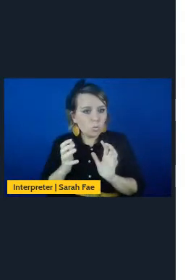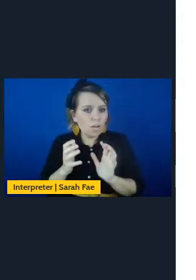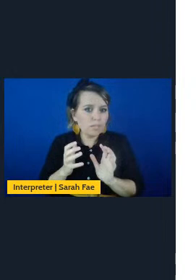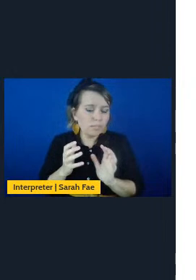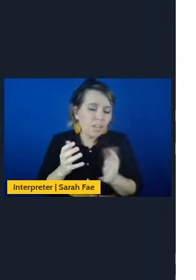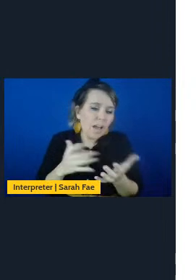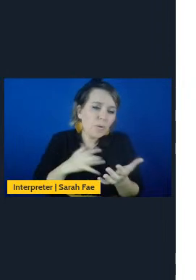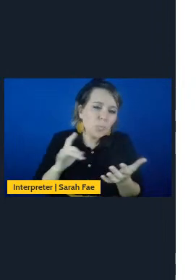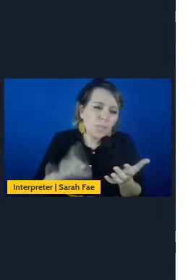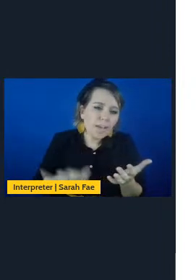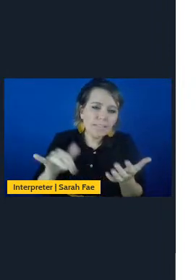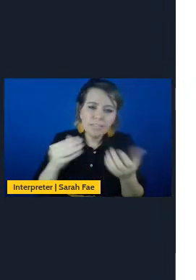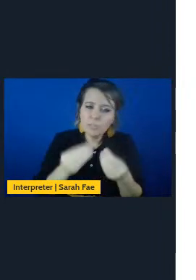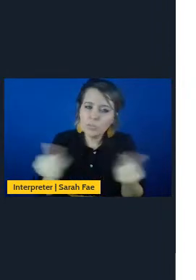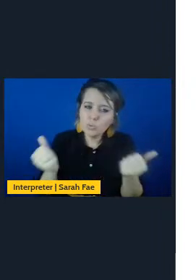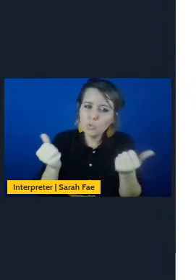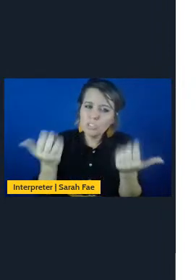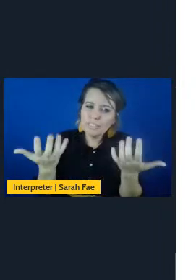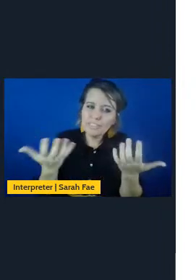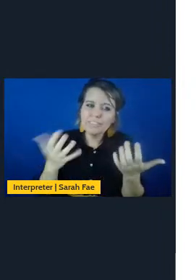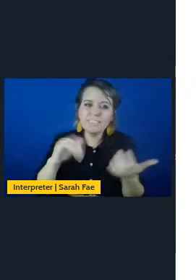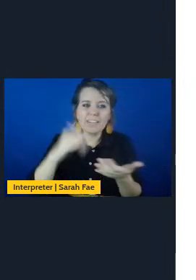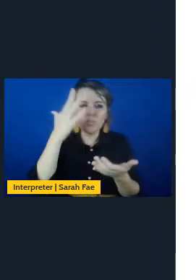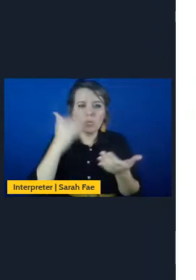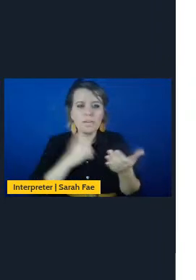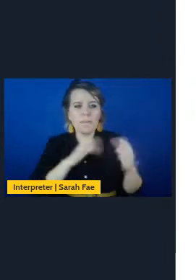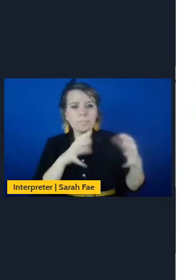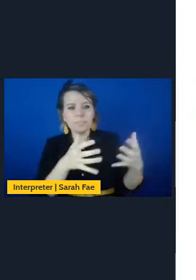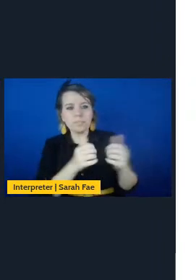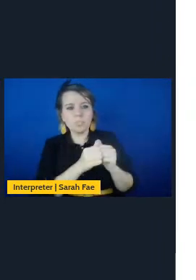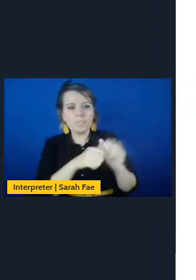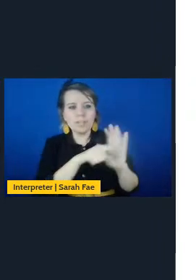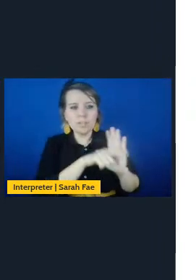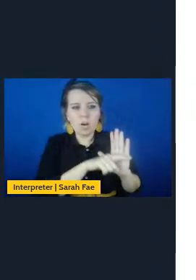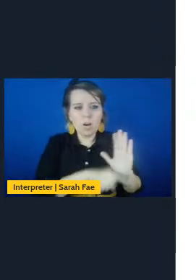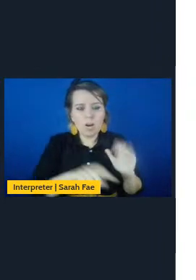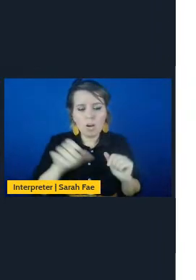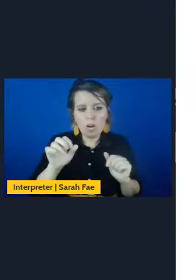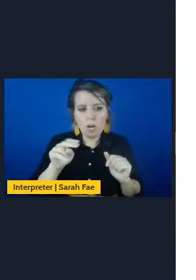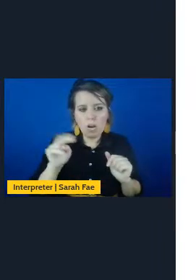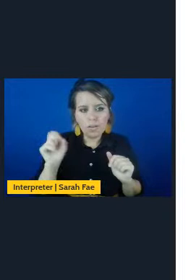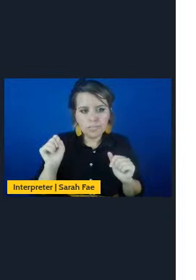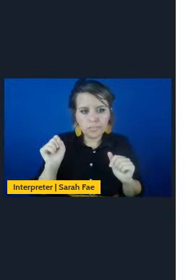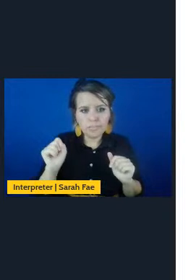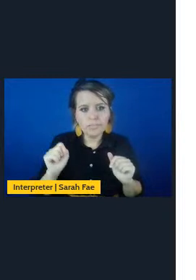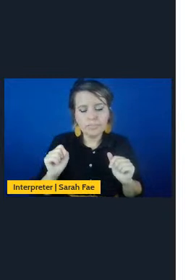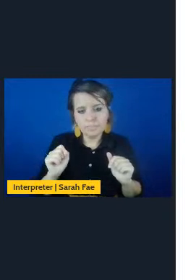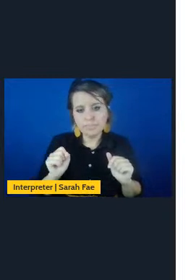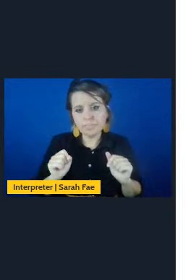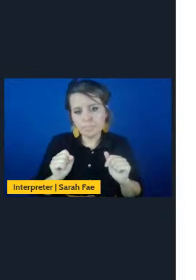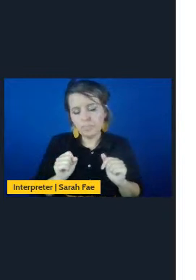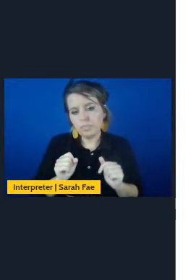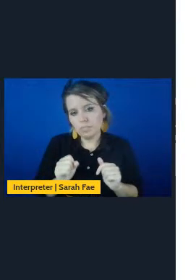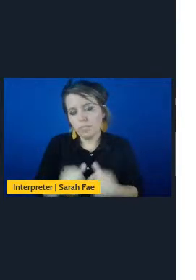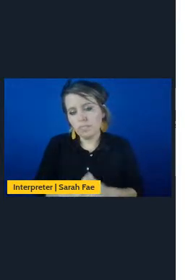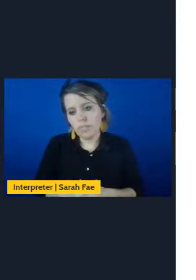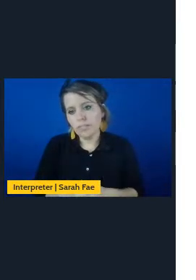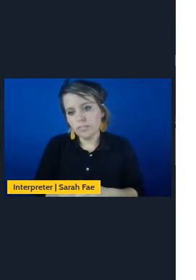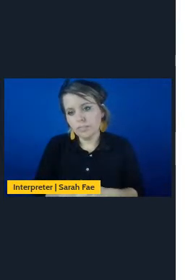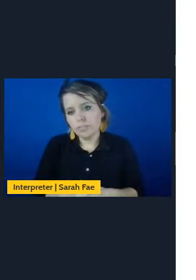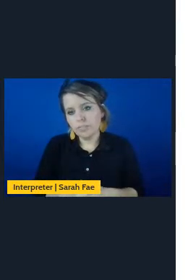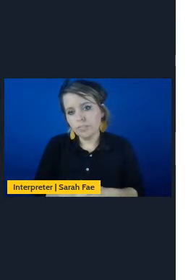like, because in addition to the pipeline build time,